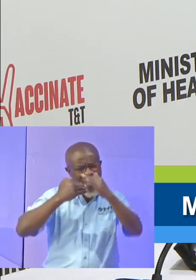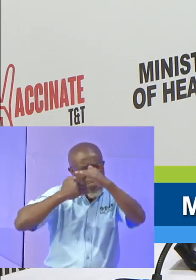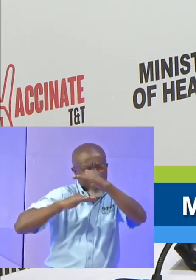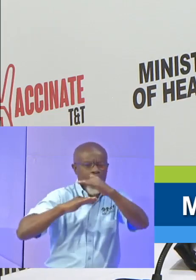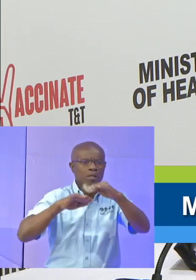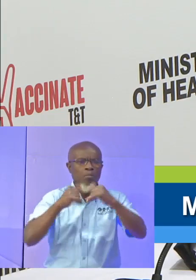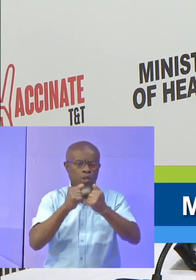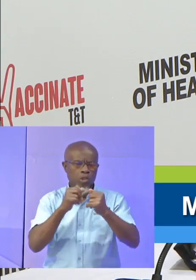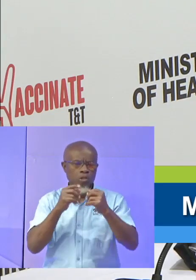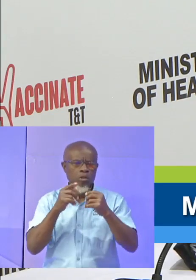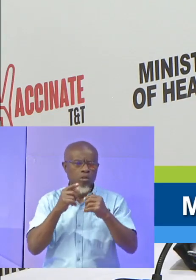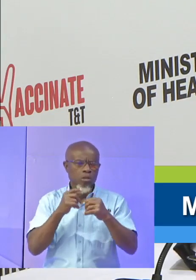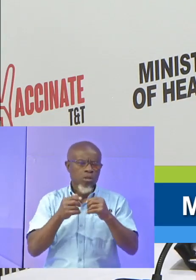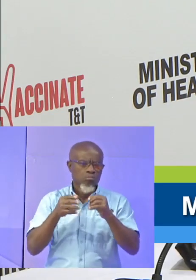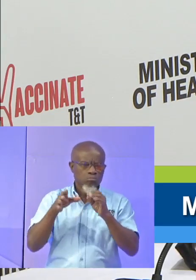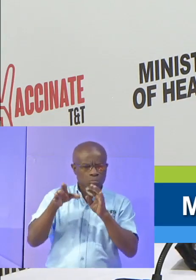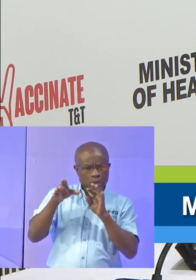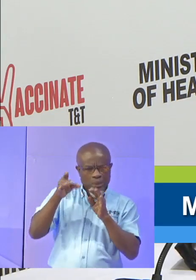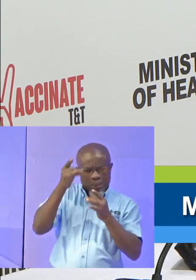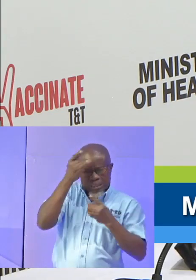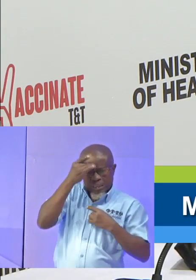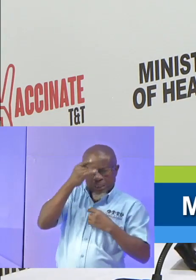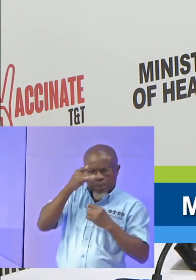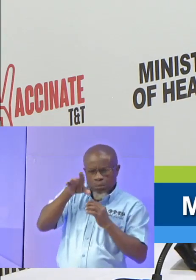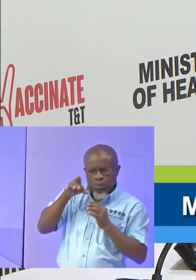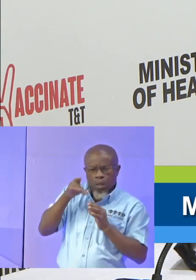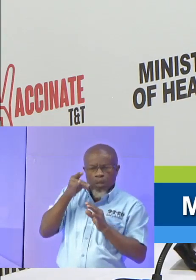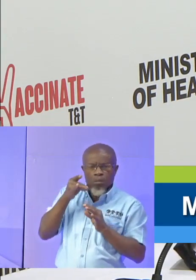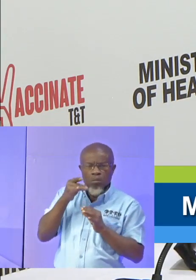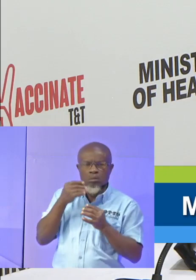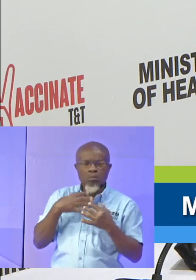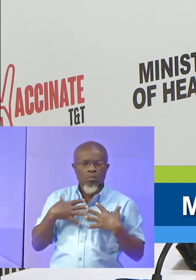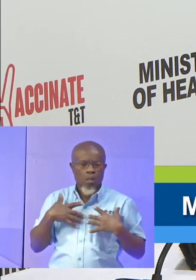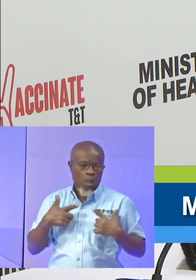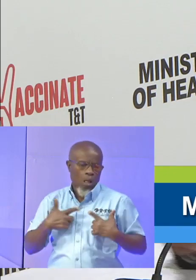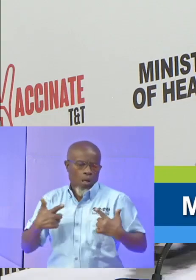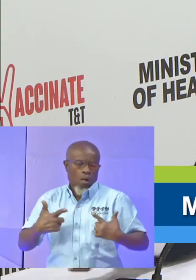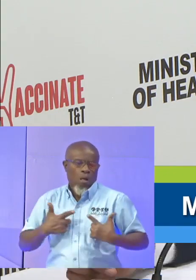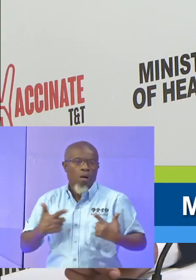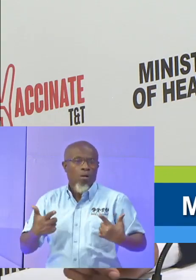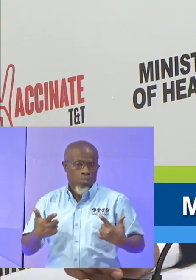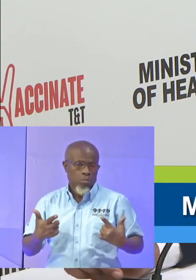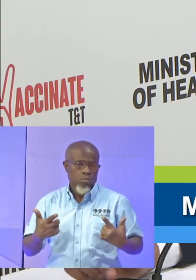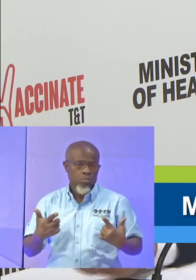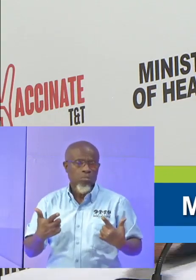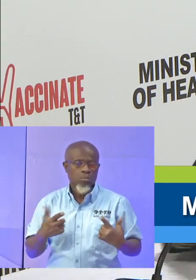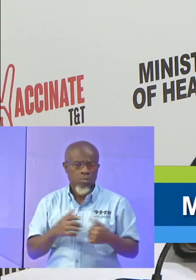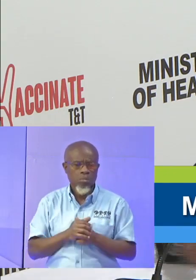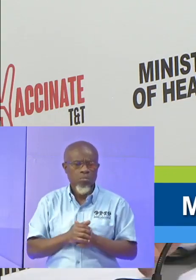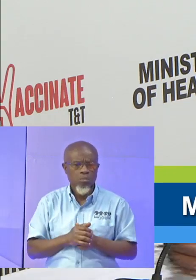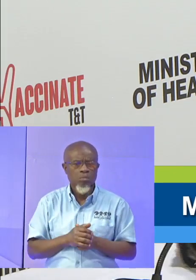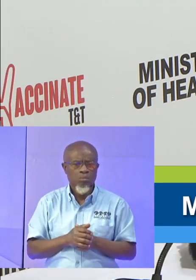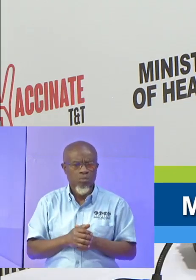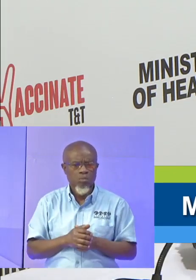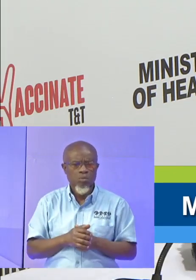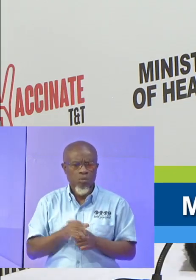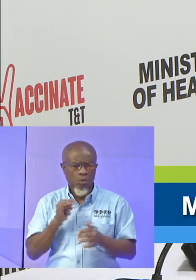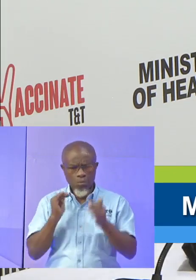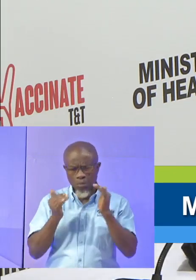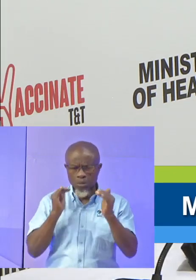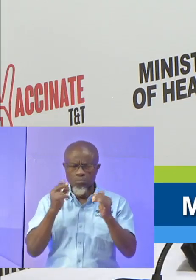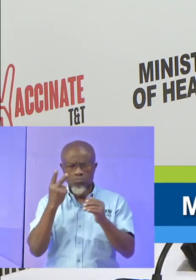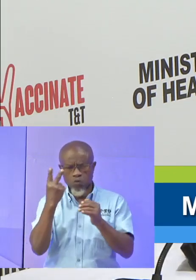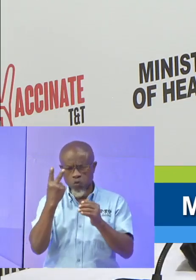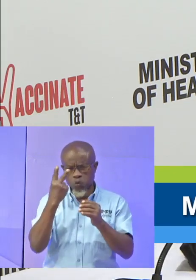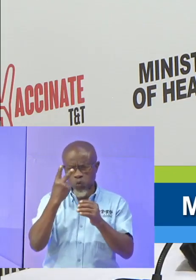other viral-like illnesses have been noticed in the trends over the last 2 years as well. So the proportion of persons